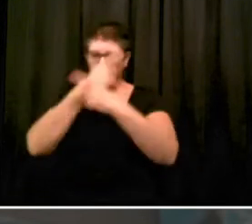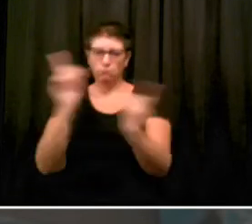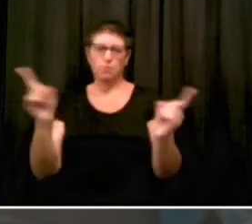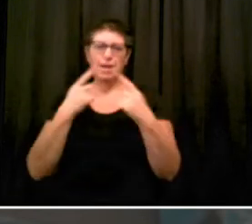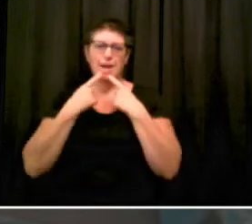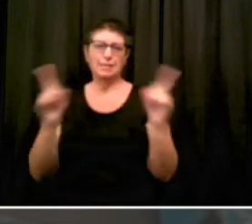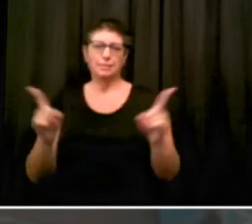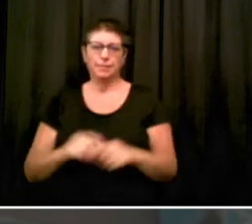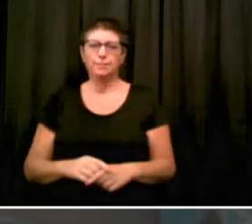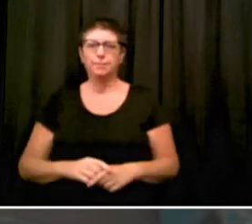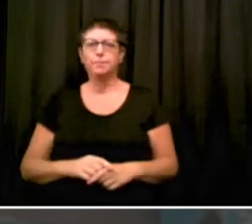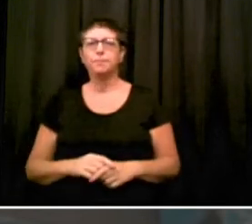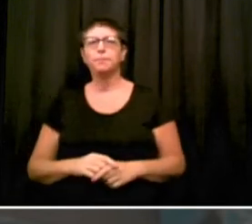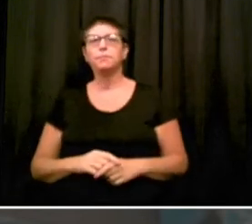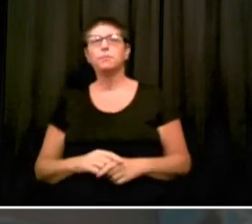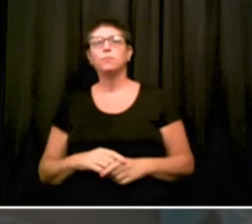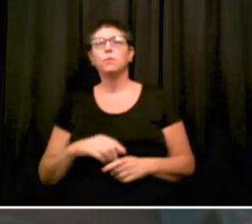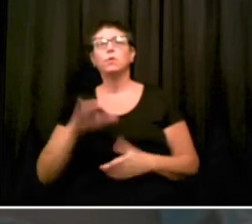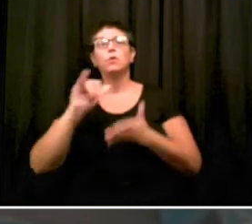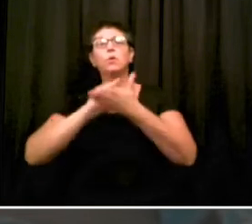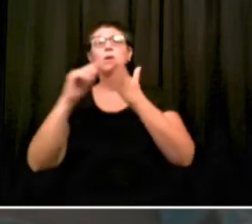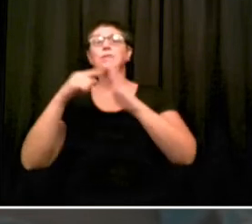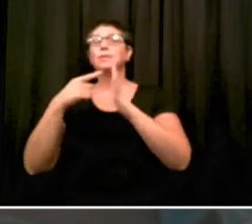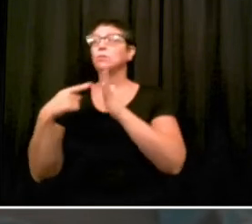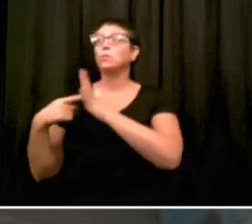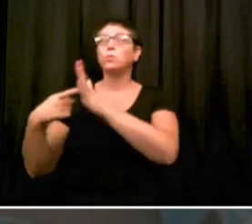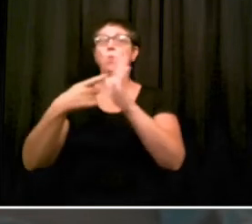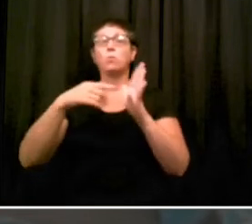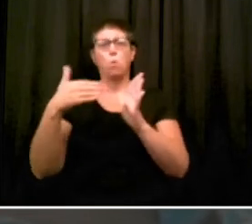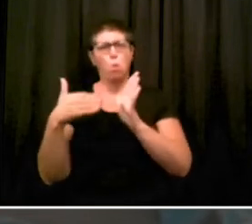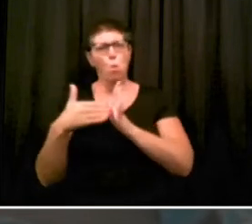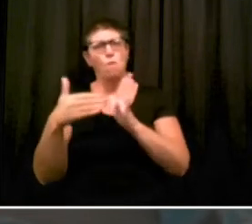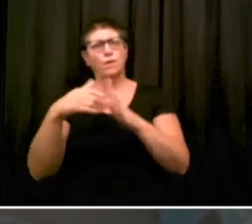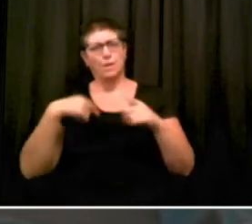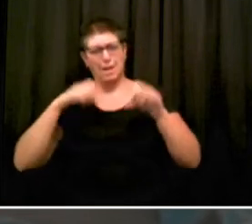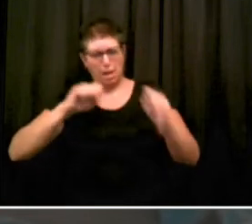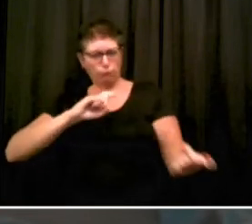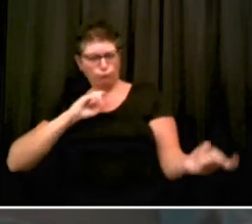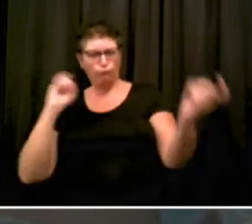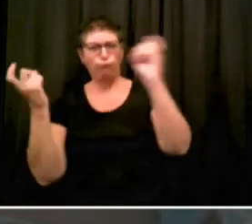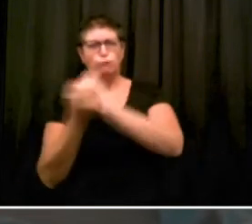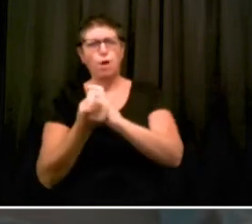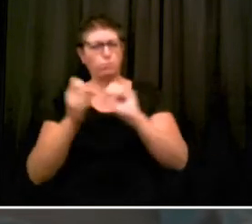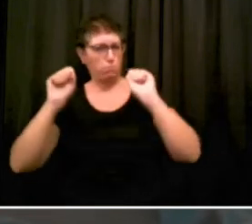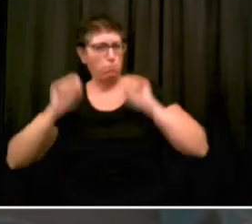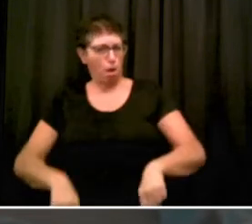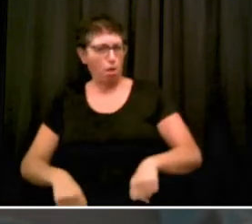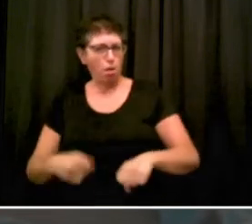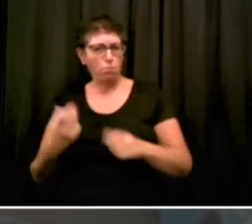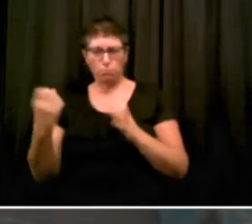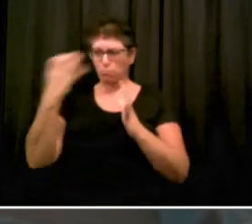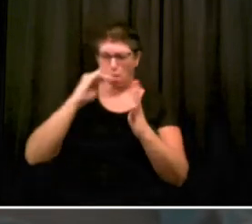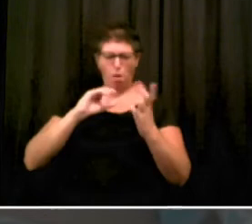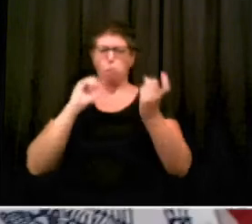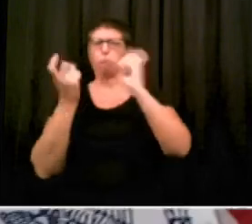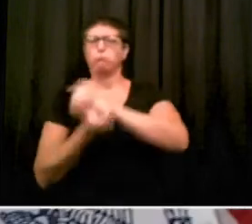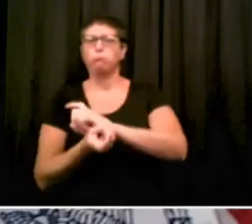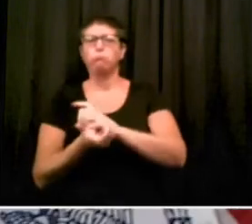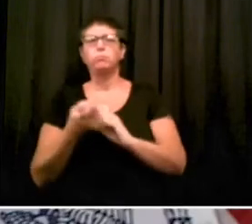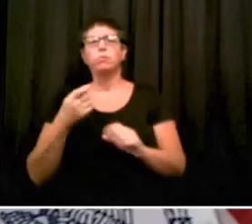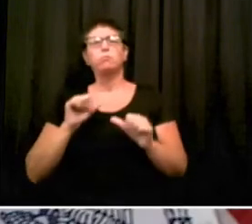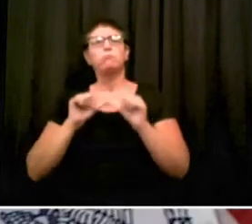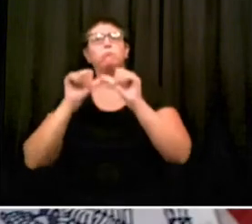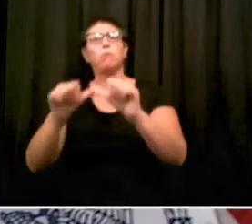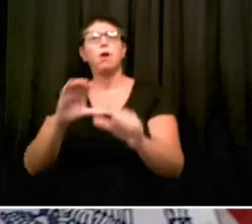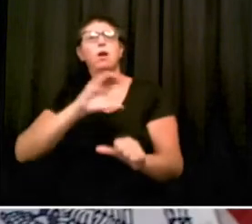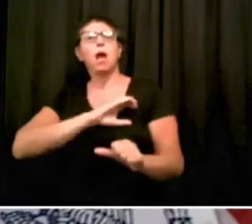reform, and more change and reform is needed. The culture of policing needs continued improvement. That is something